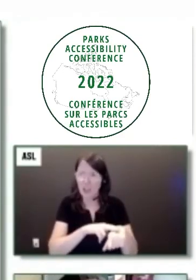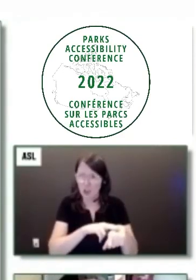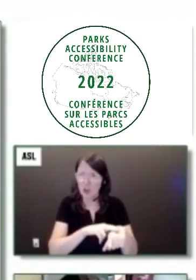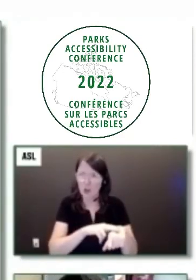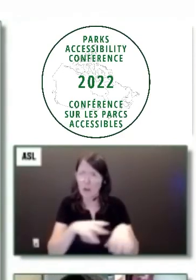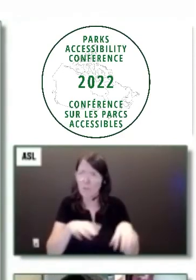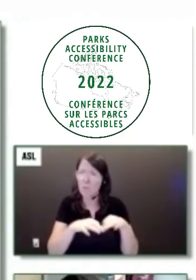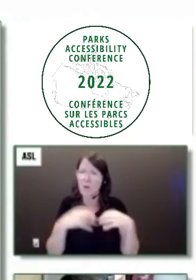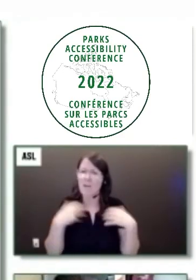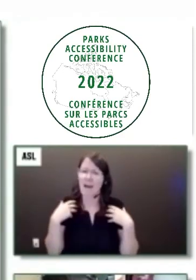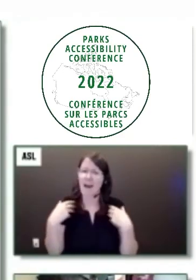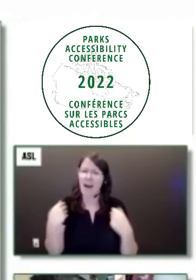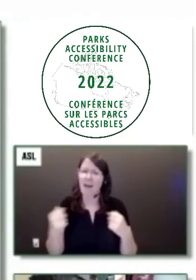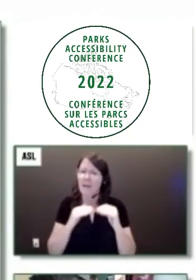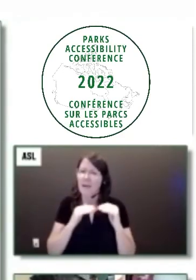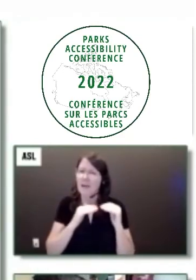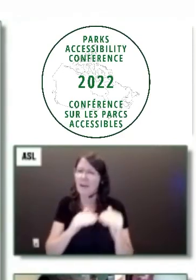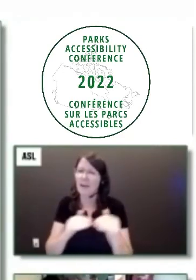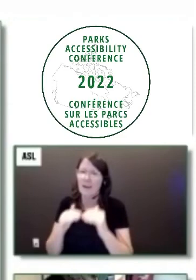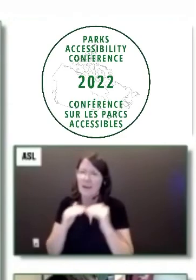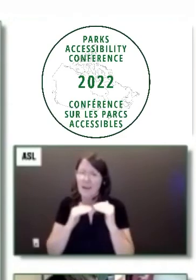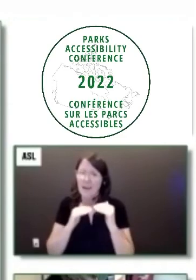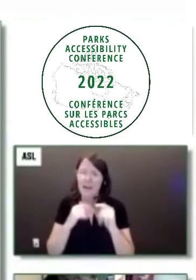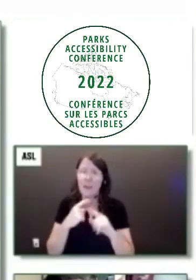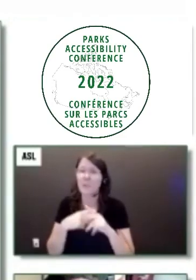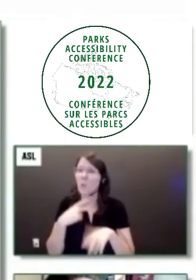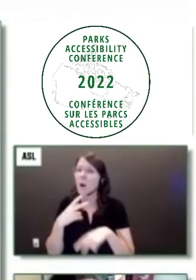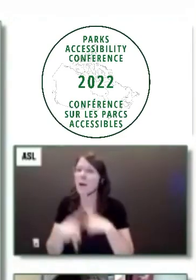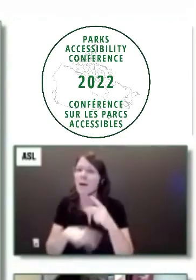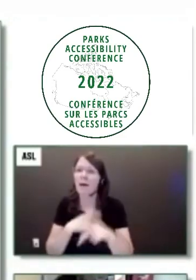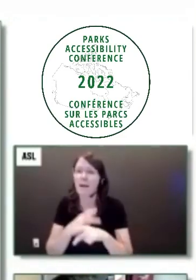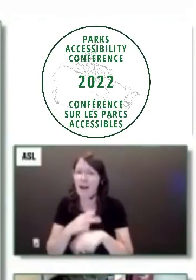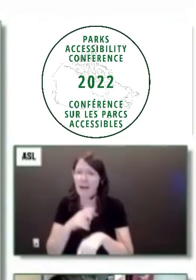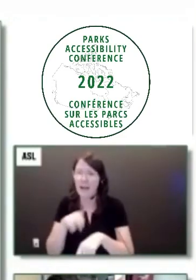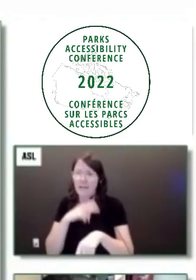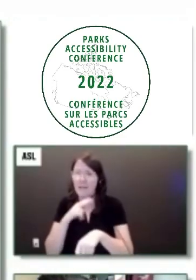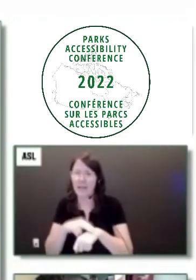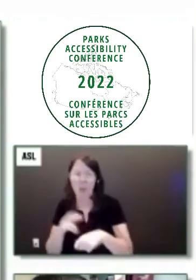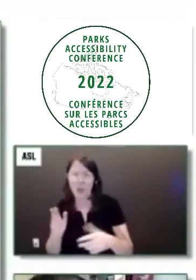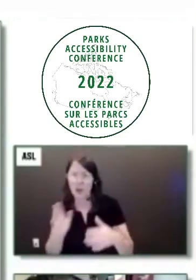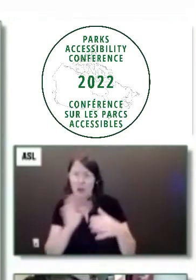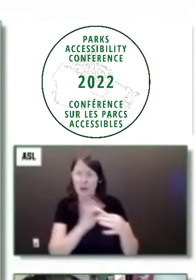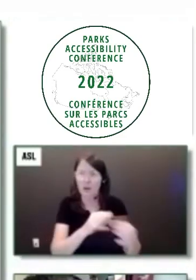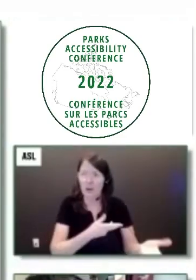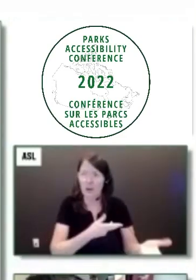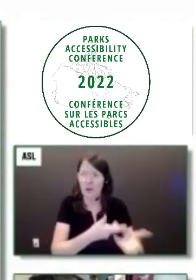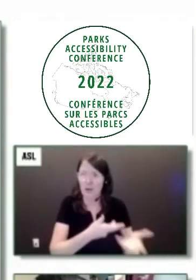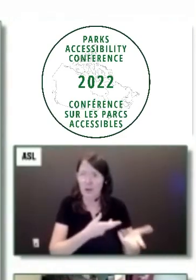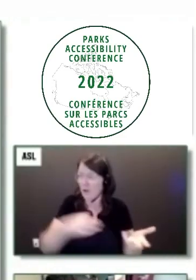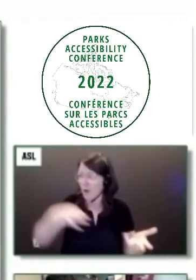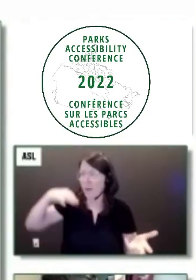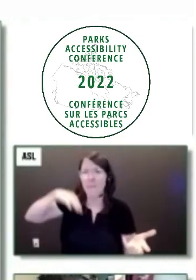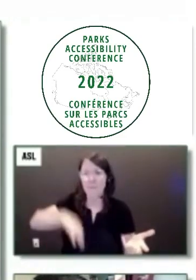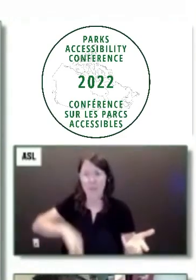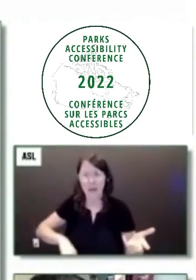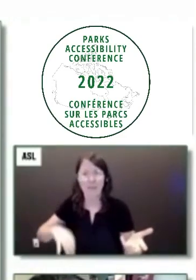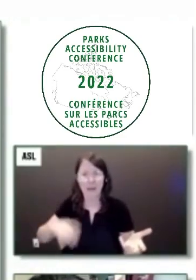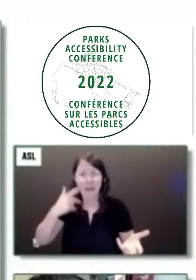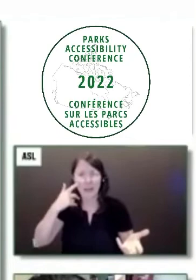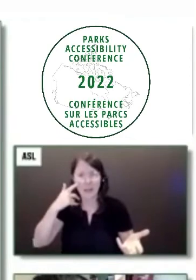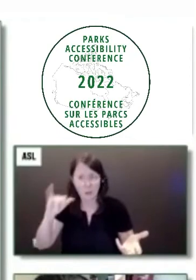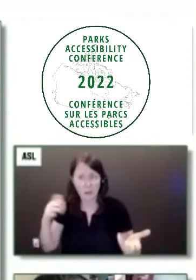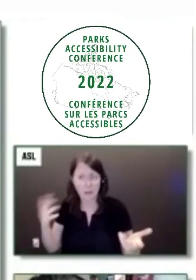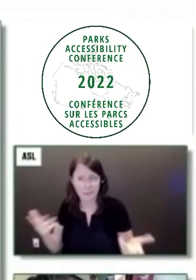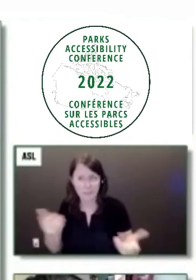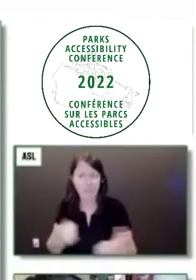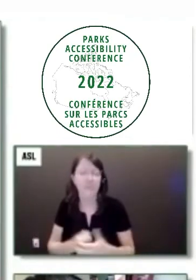nature contact that the first speaker spoke to and the benefits that can accrue from this nature contact. So drawing on